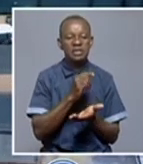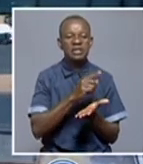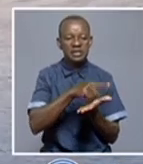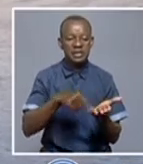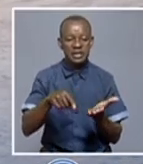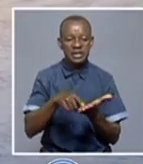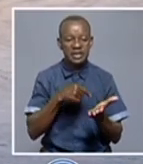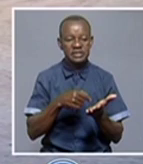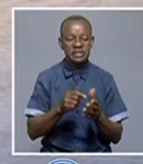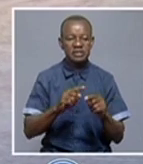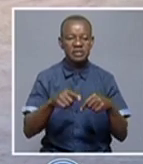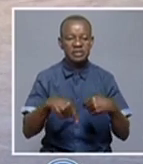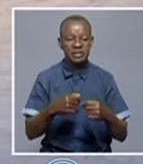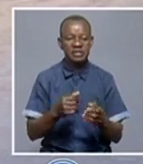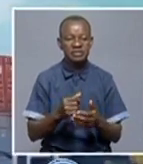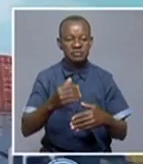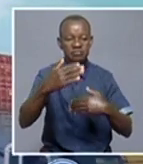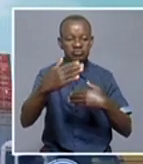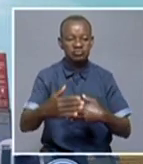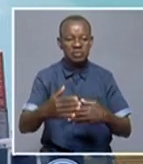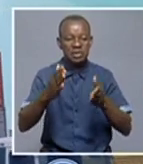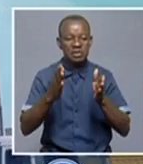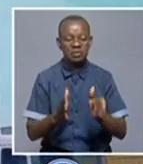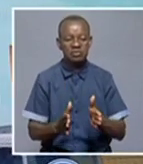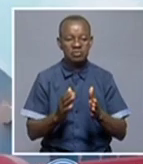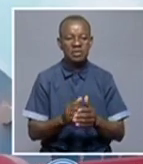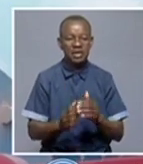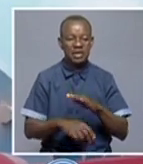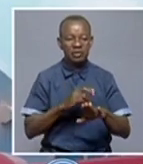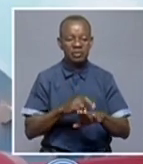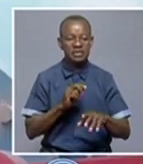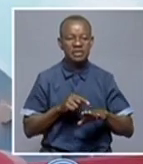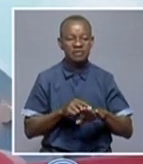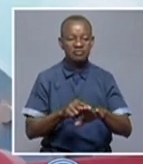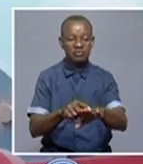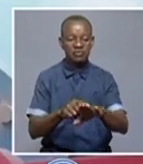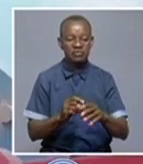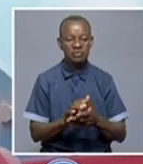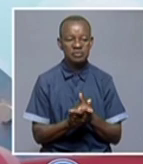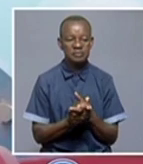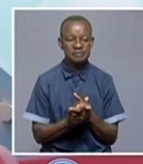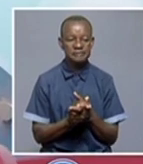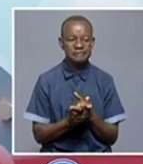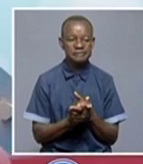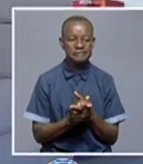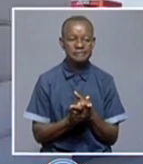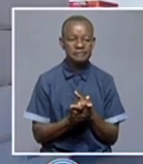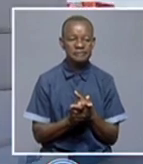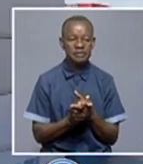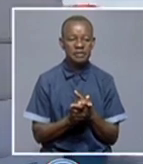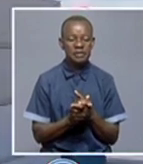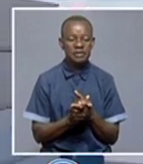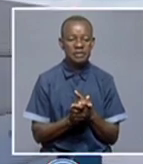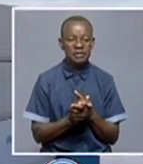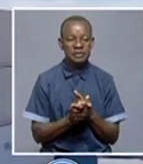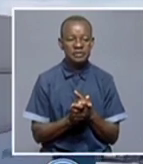of course, a requirement of the Electoral Act. But I can tell you, there have been a few doubts up until yesterday even, which was the